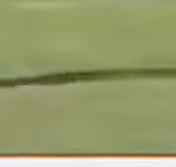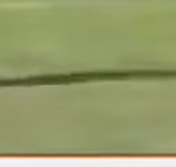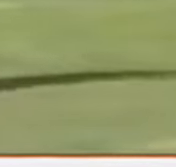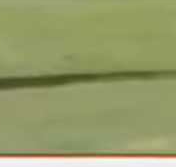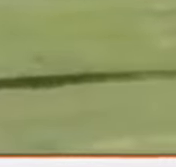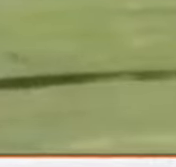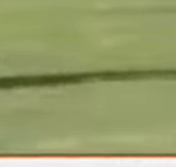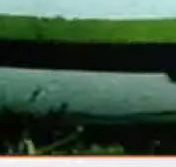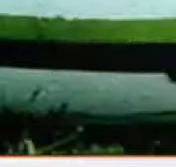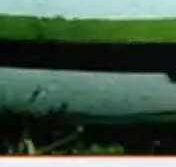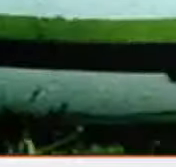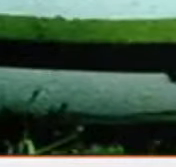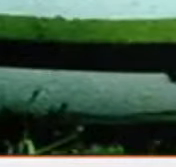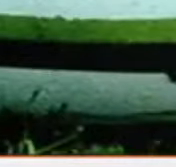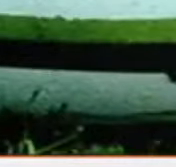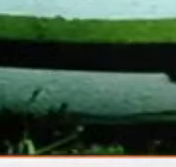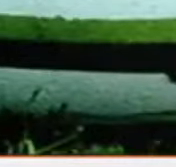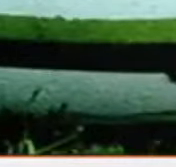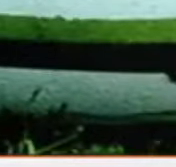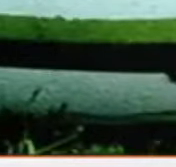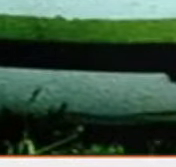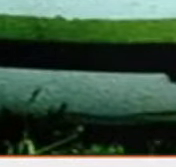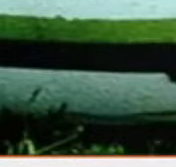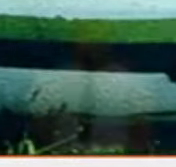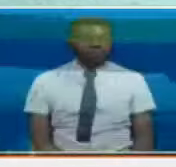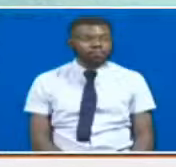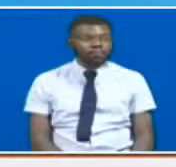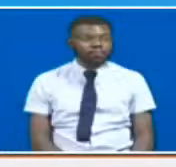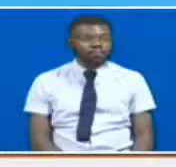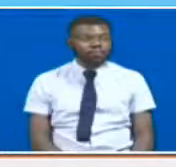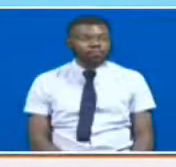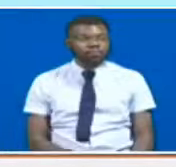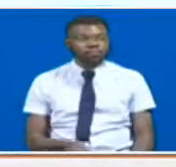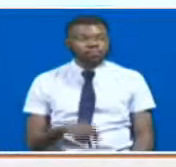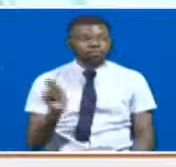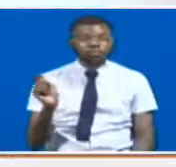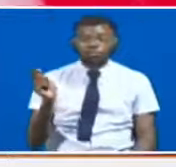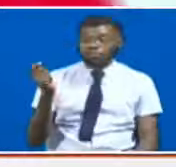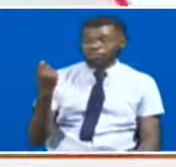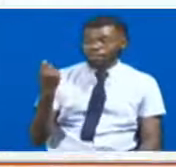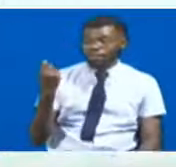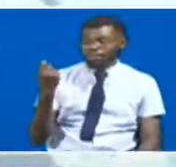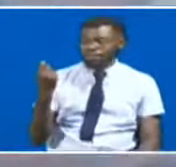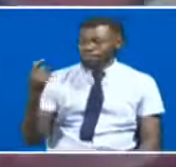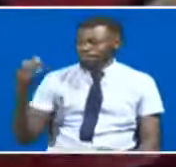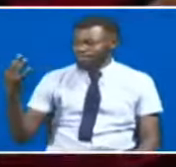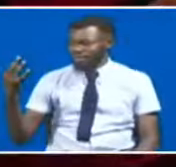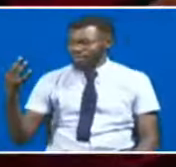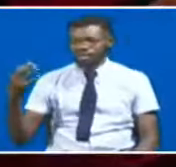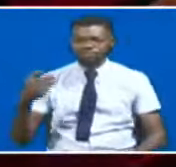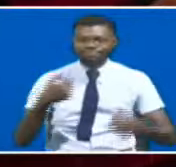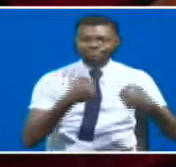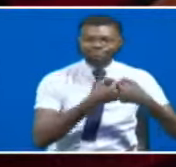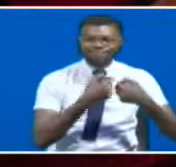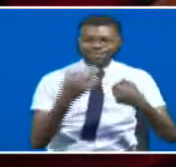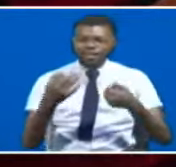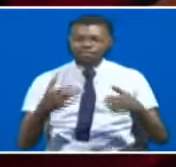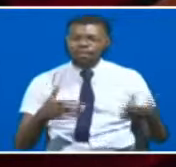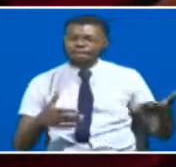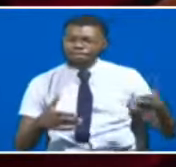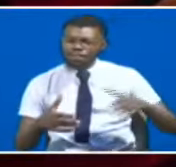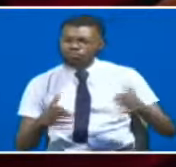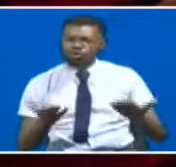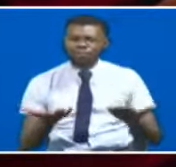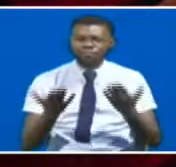according to our clock. Now, Kenya has seen significant growth in three-on-three basketball. This is according to Mary